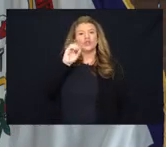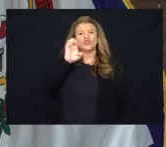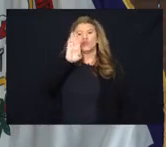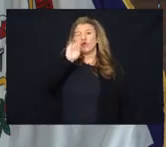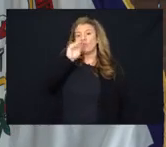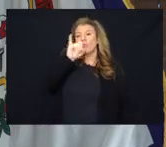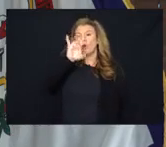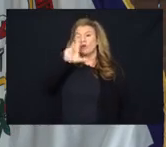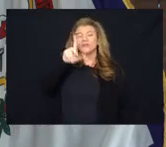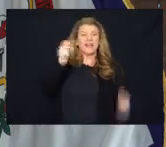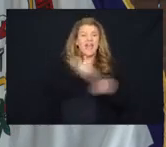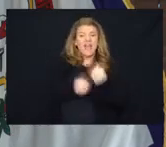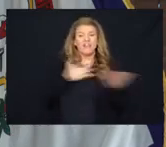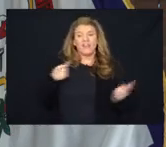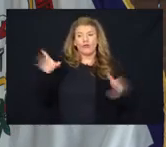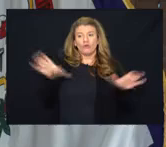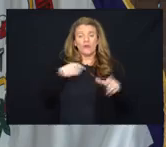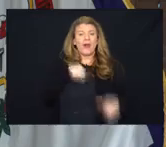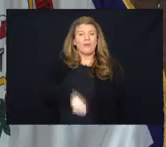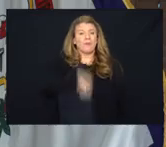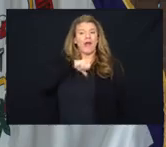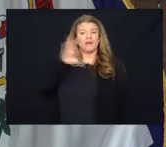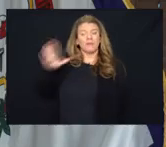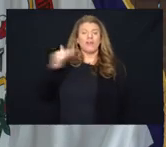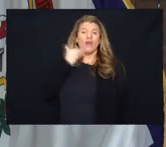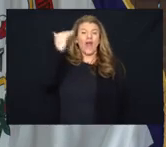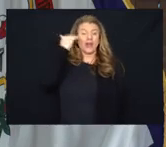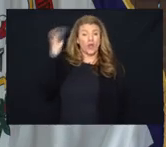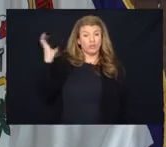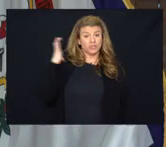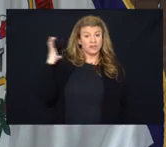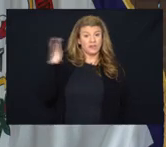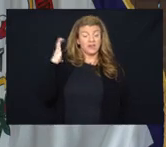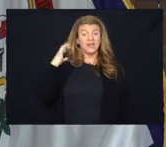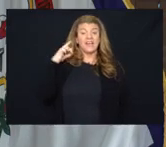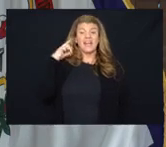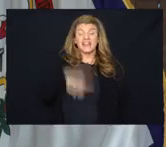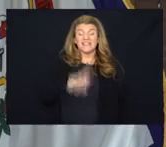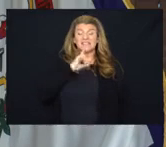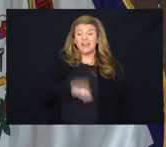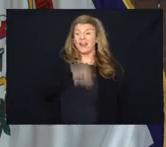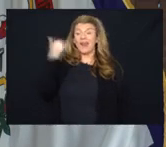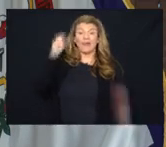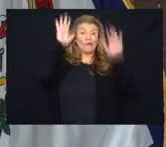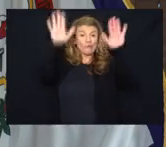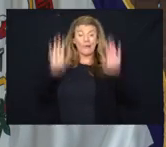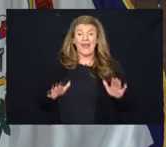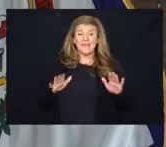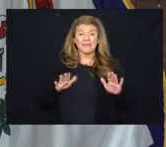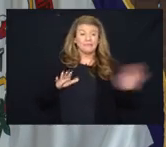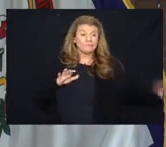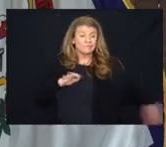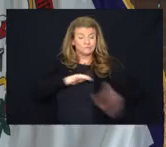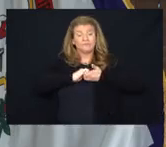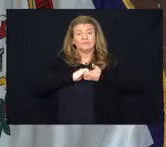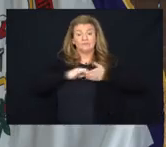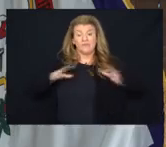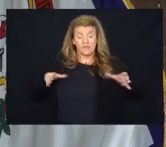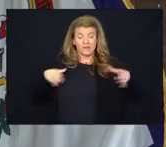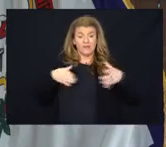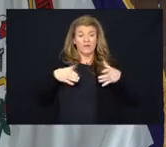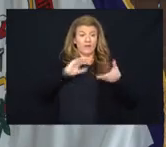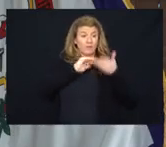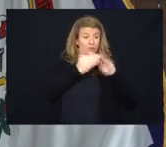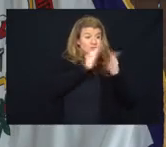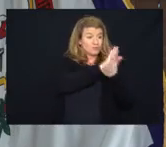they're doing. Proud to be their head coach, and this is just another great arm that we have with Communities and